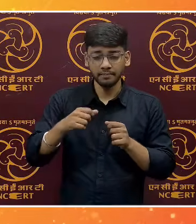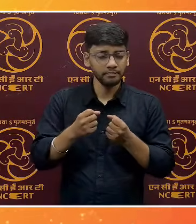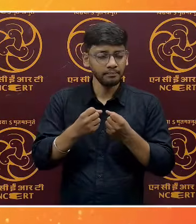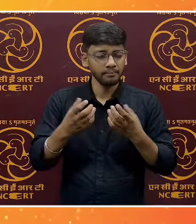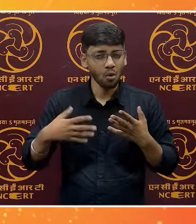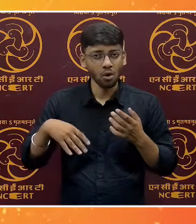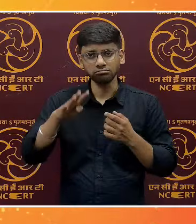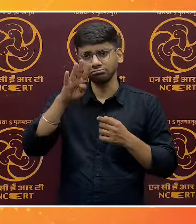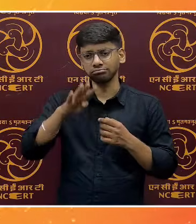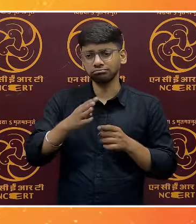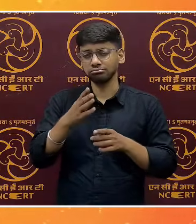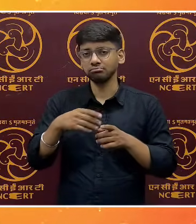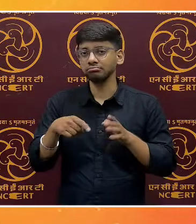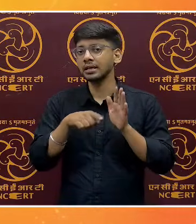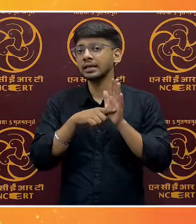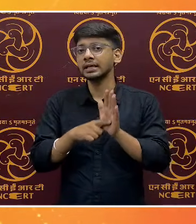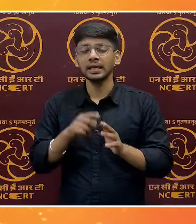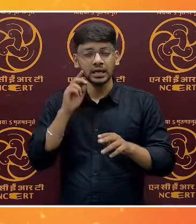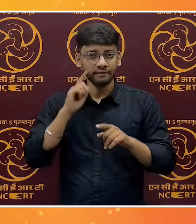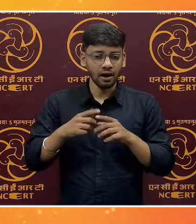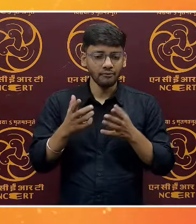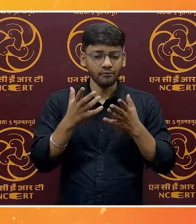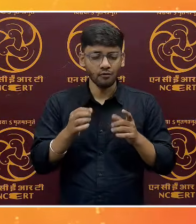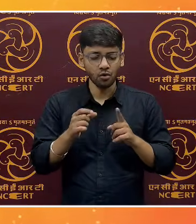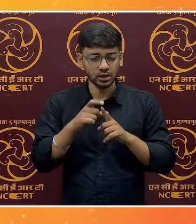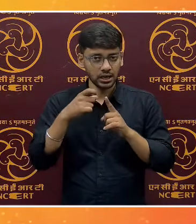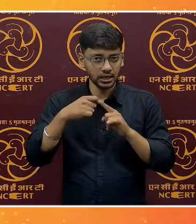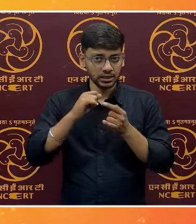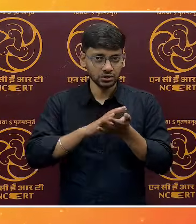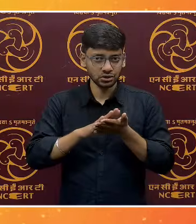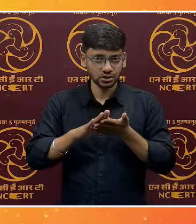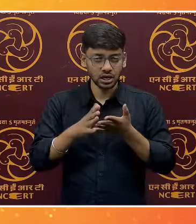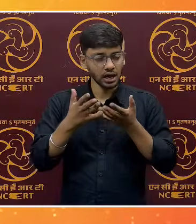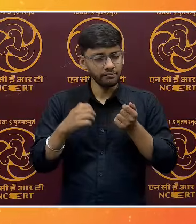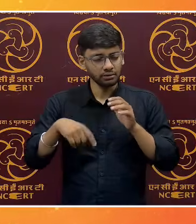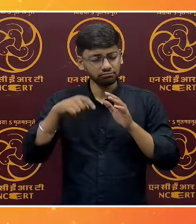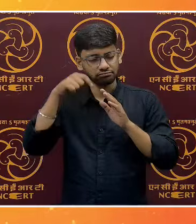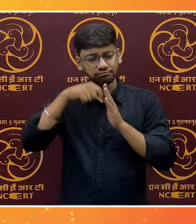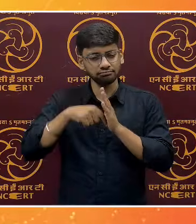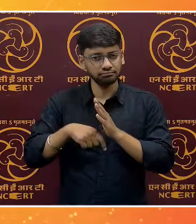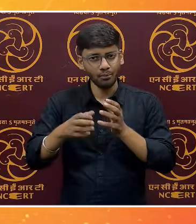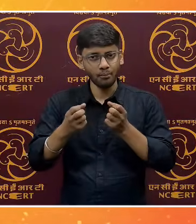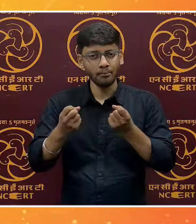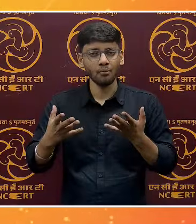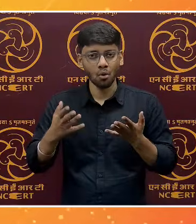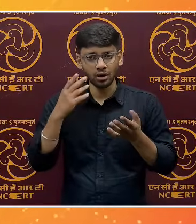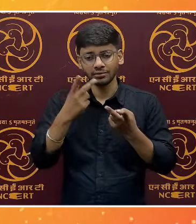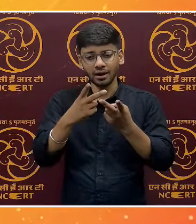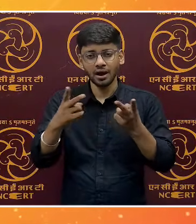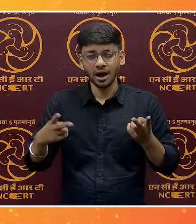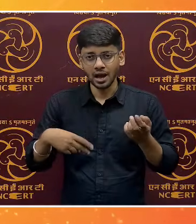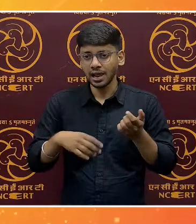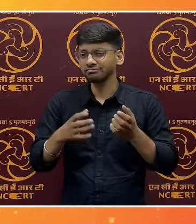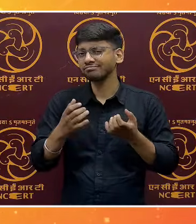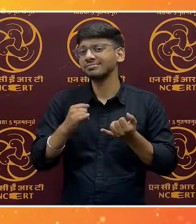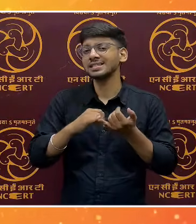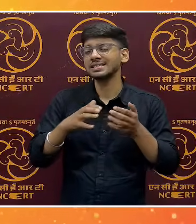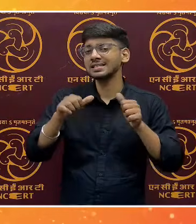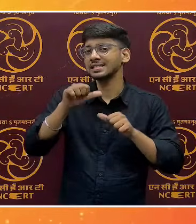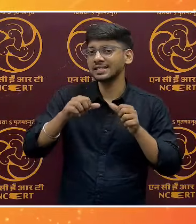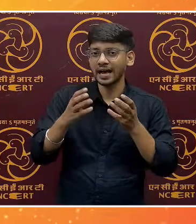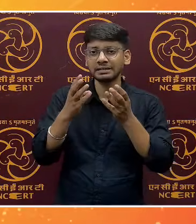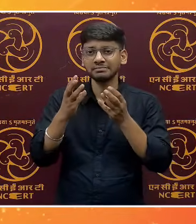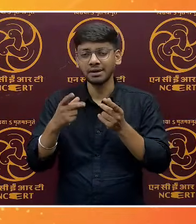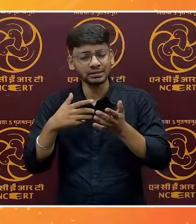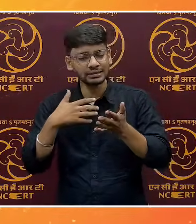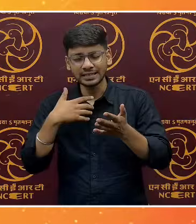of simulations available on the Diksha platform, just the way you just saw, and they are for different subjects, for different grades. You can attempt